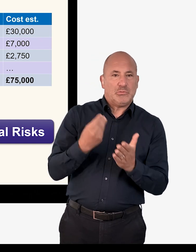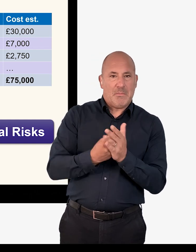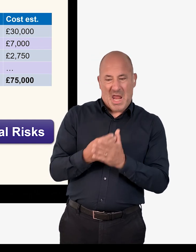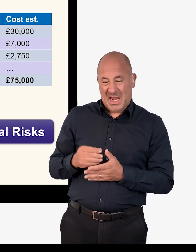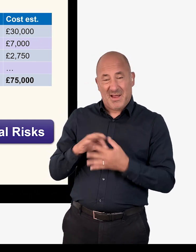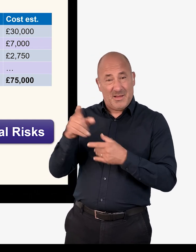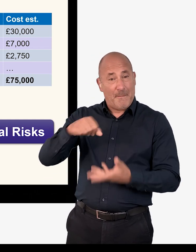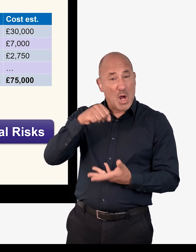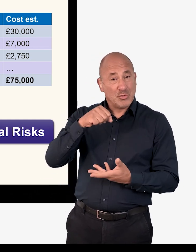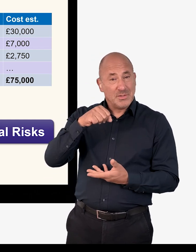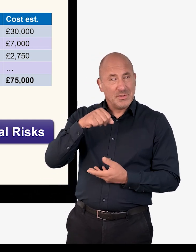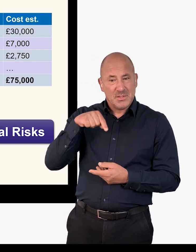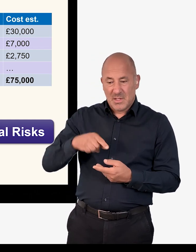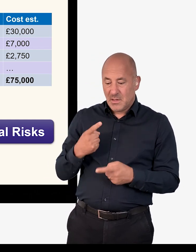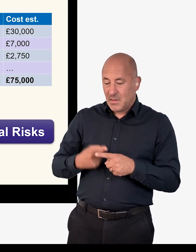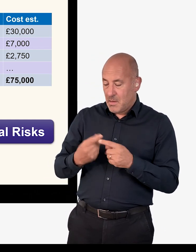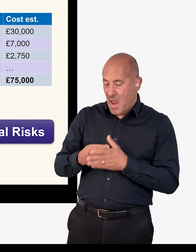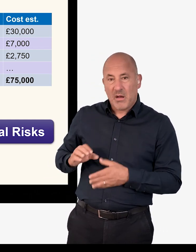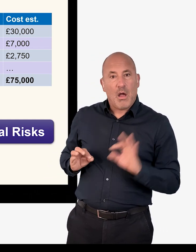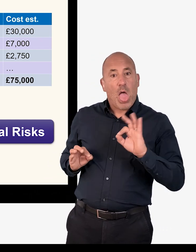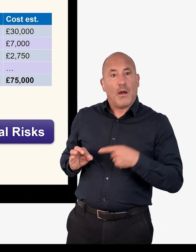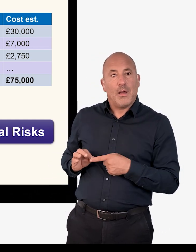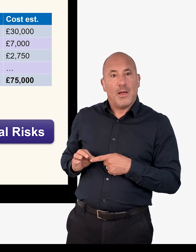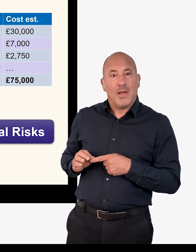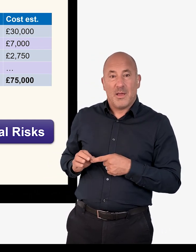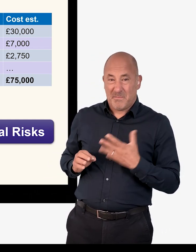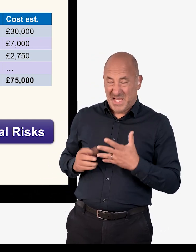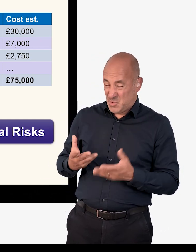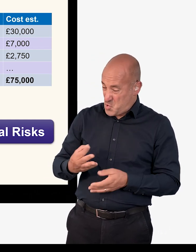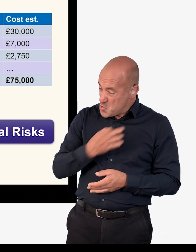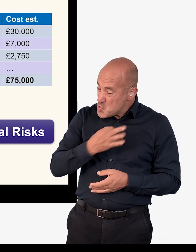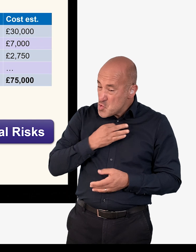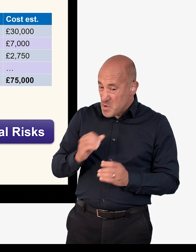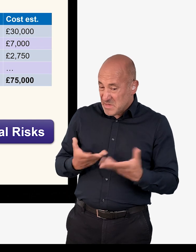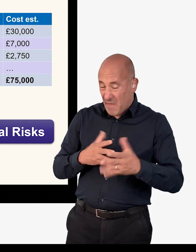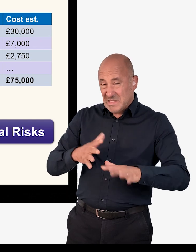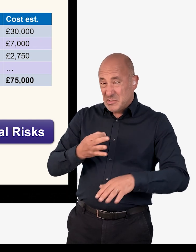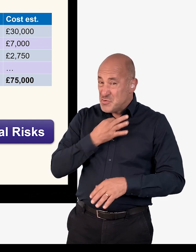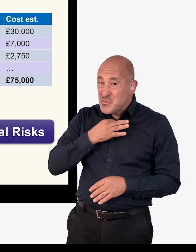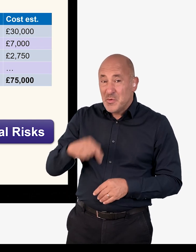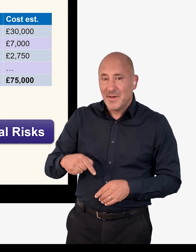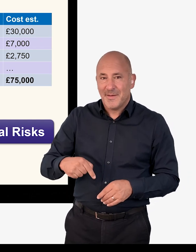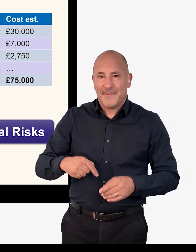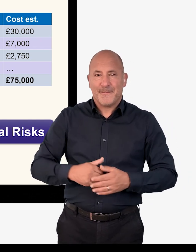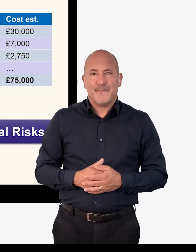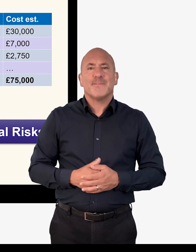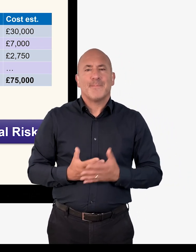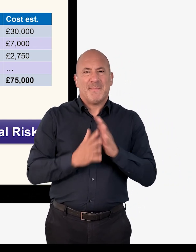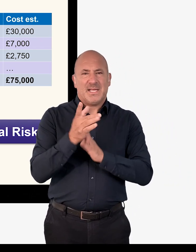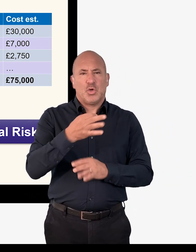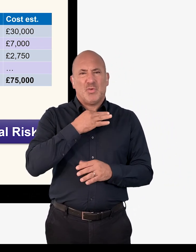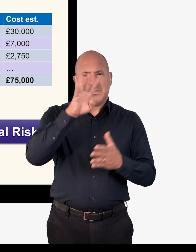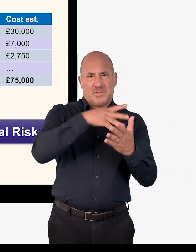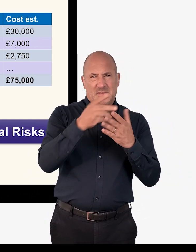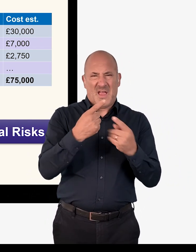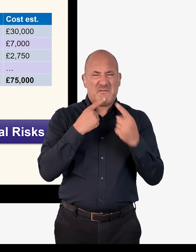budget. Lack of contingency is in itself a big risk to delivery. So if there's very little